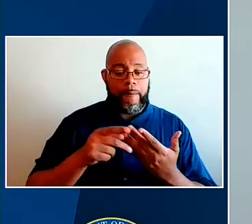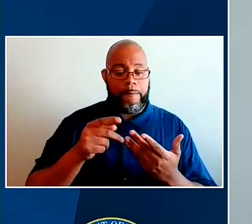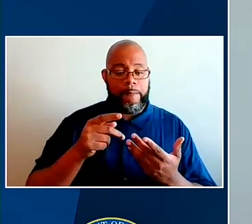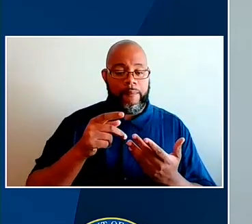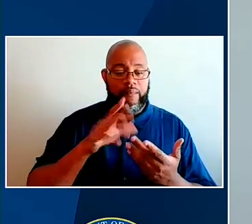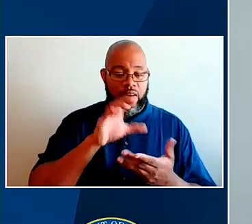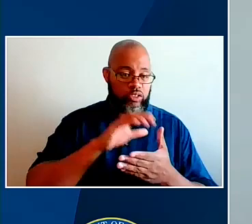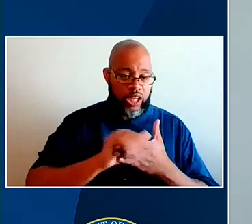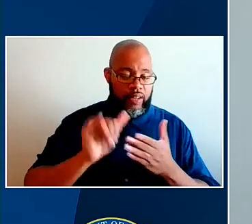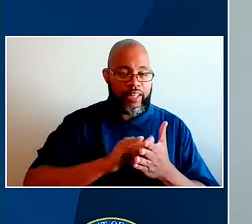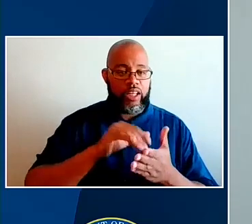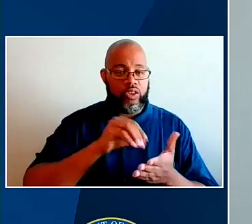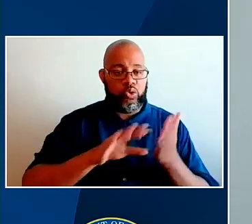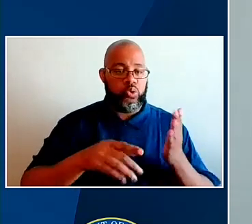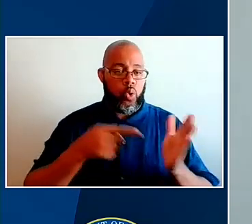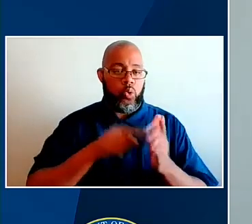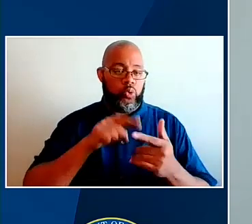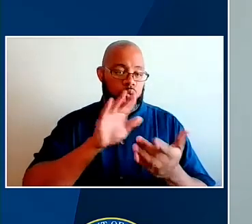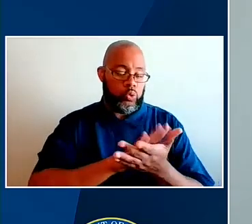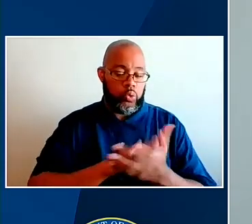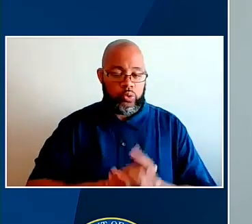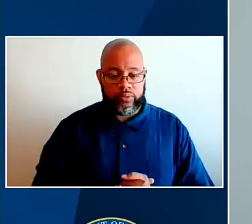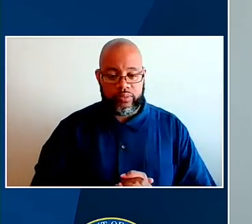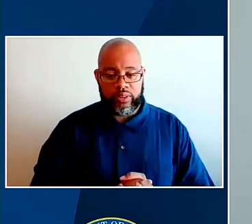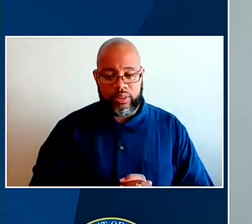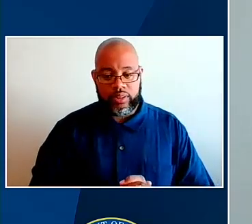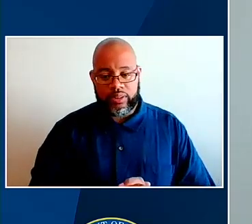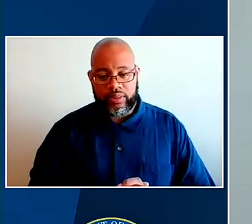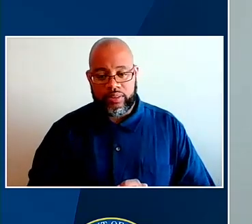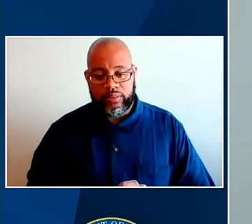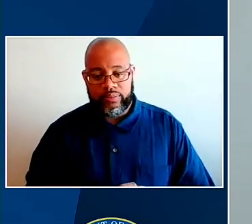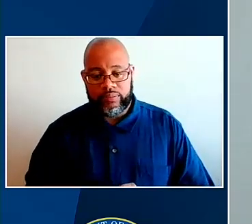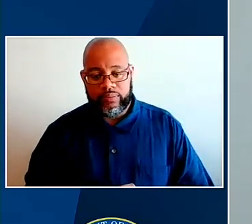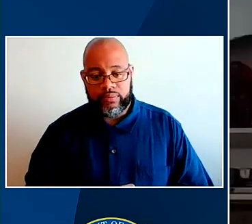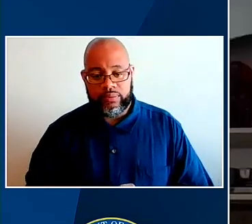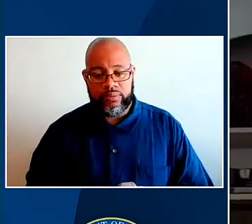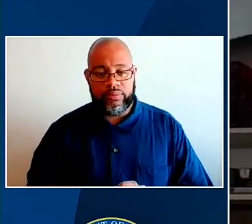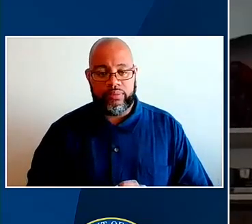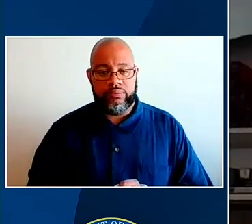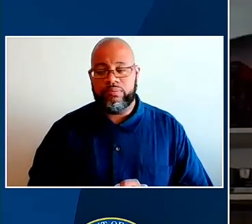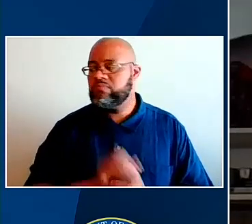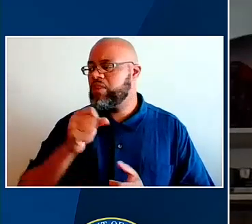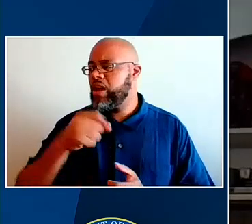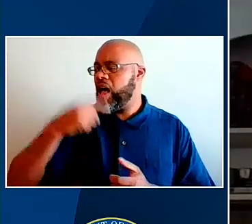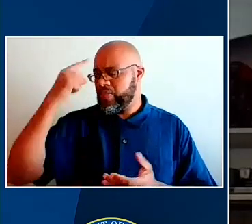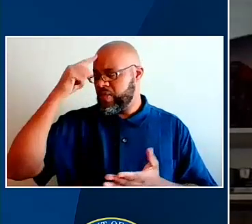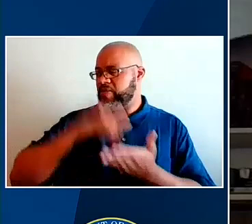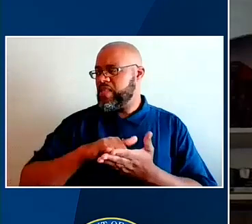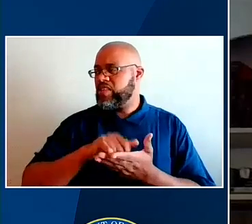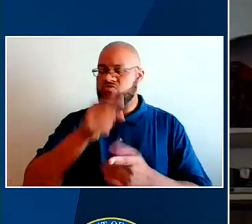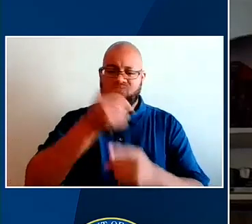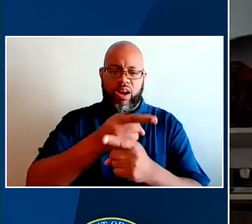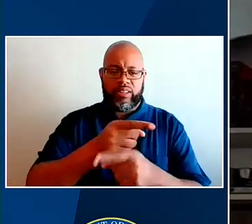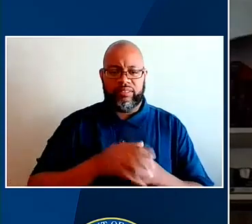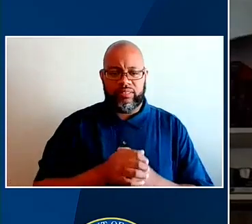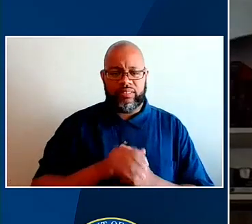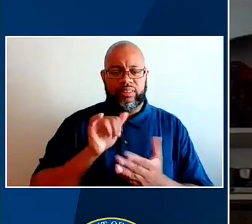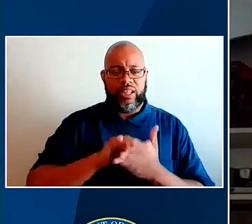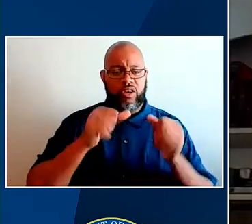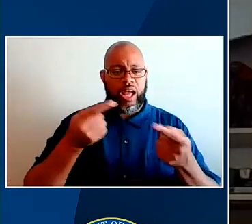debt that the student then owes to the school and the department. Yeah, I think that I think you're right that could